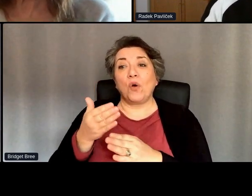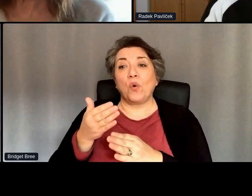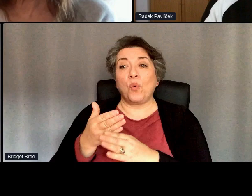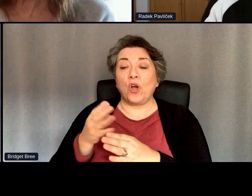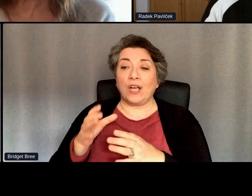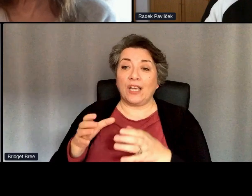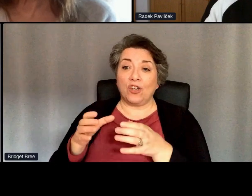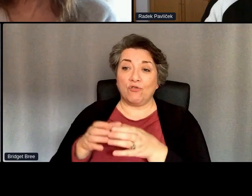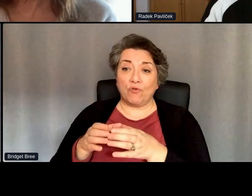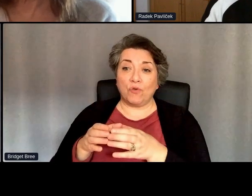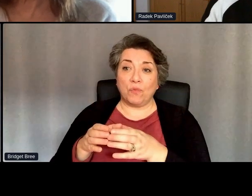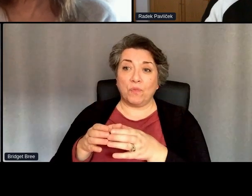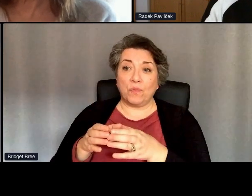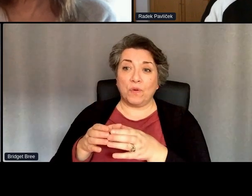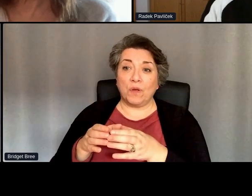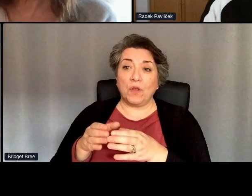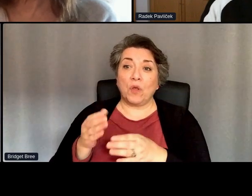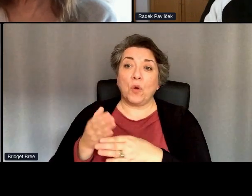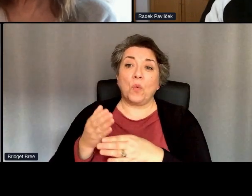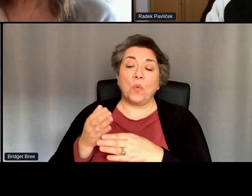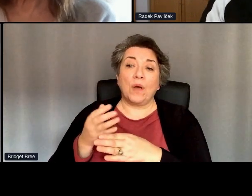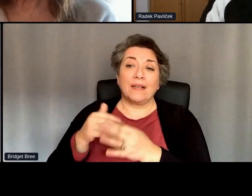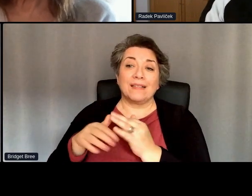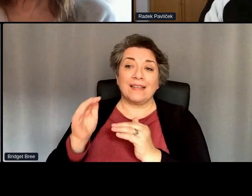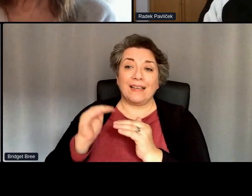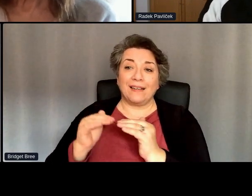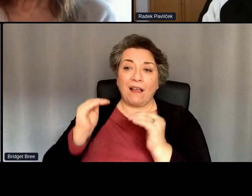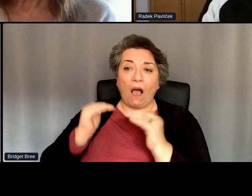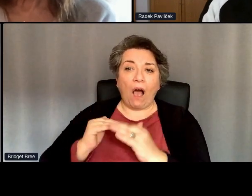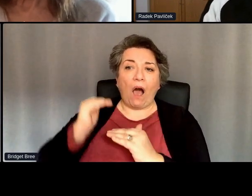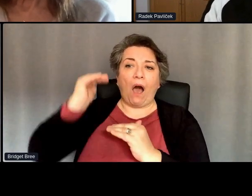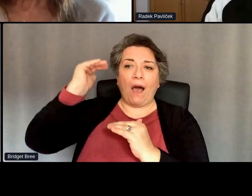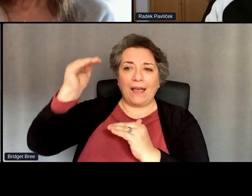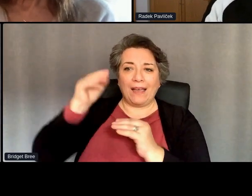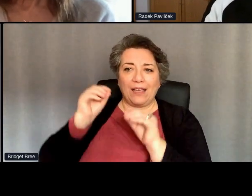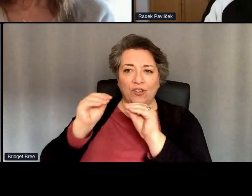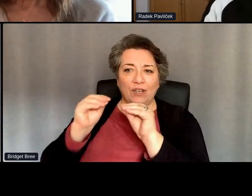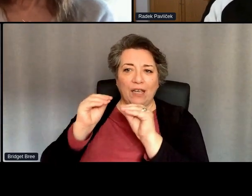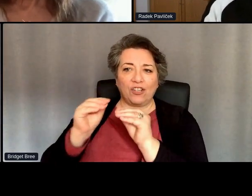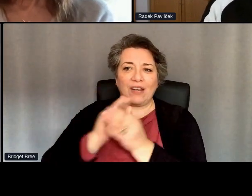Bildung, so in higher education. So they're working on establishing